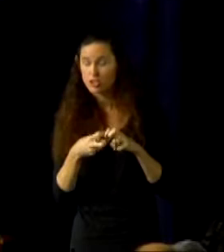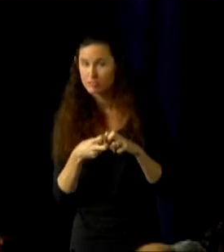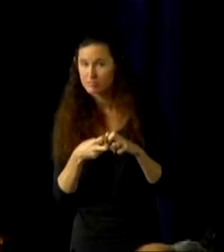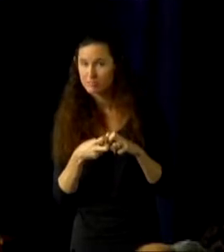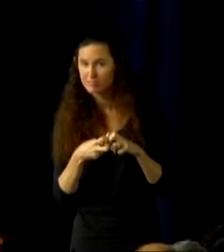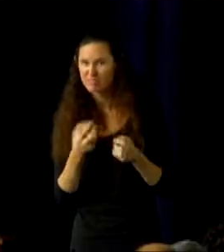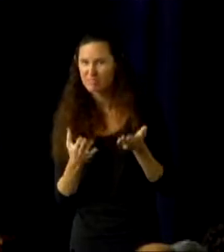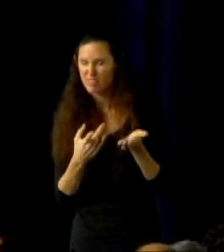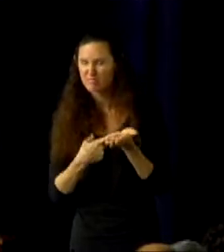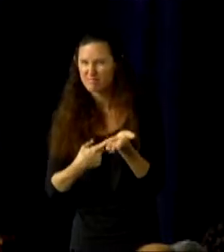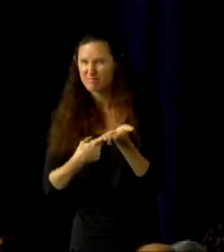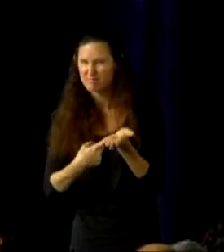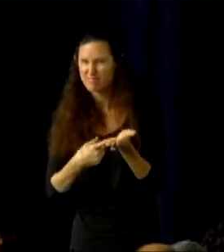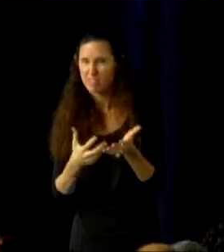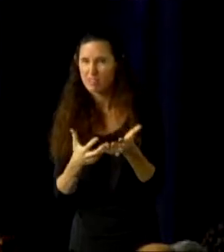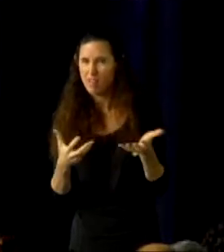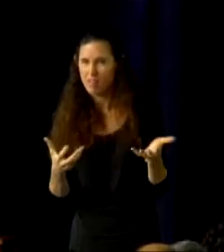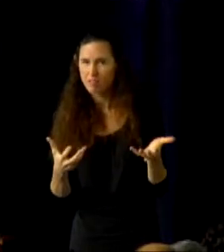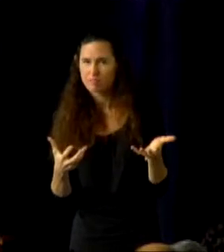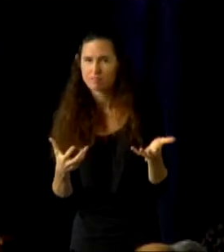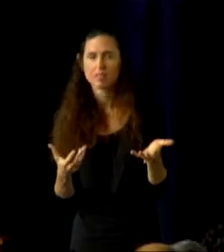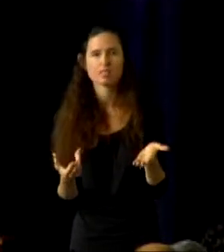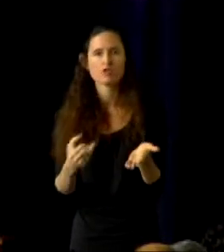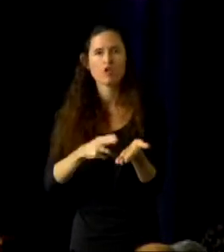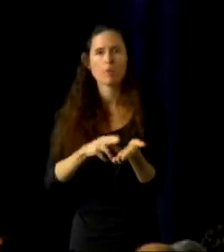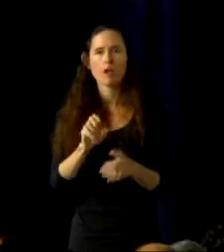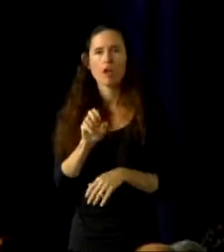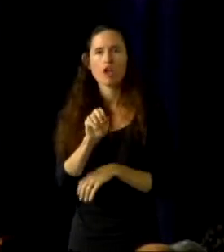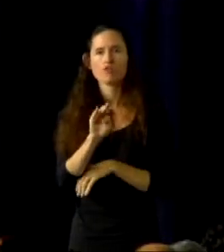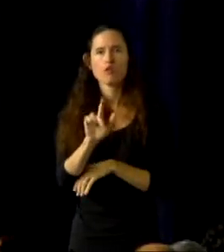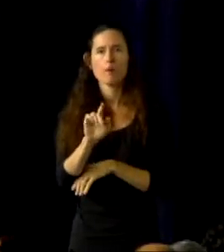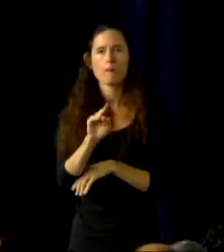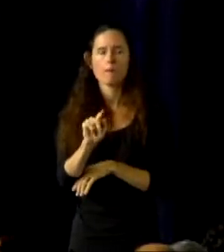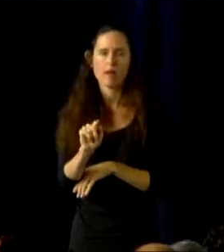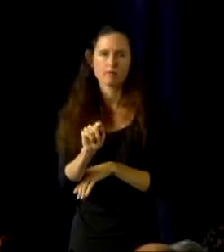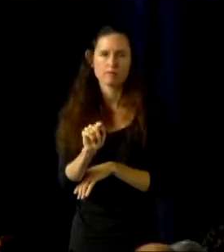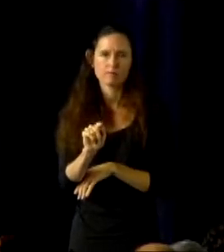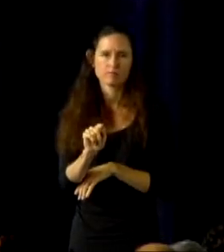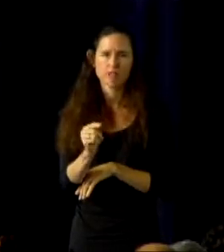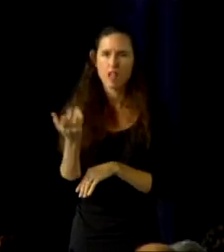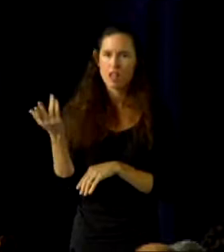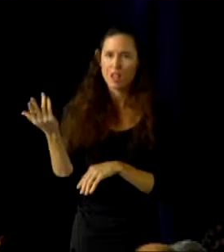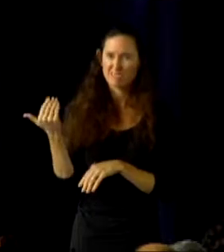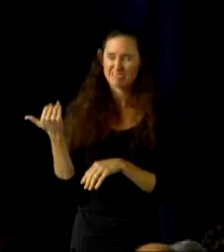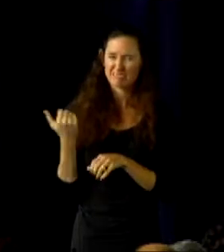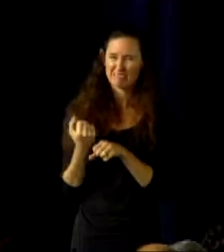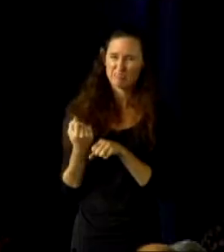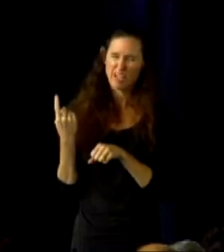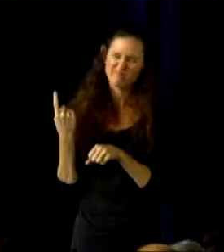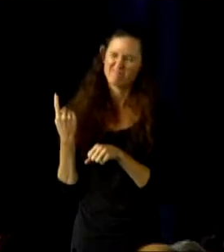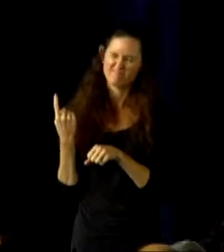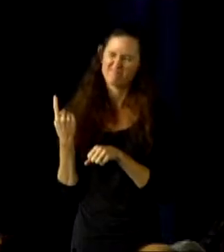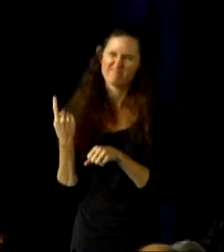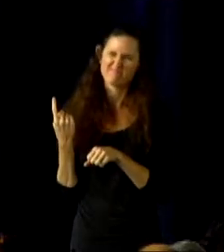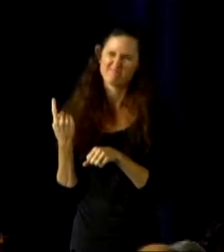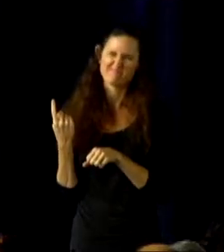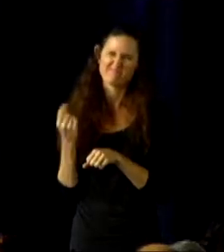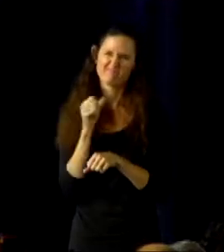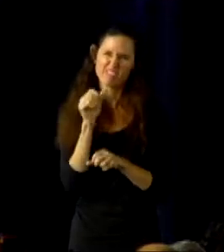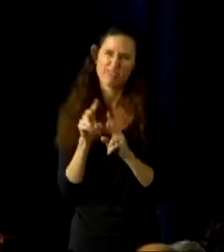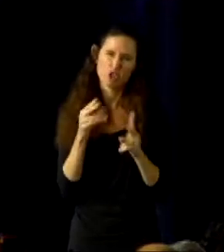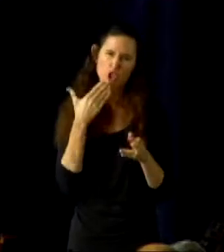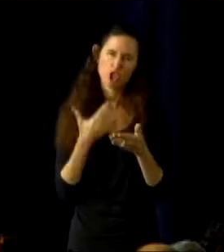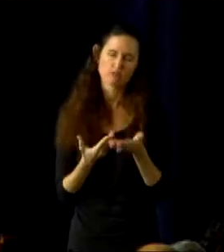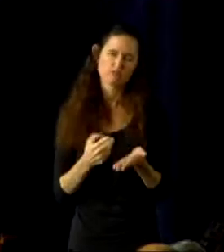it's critical for what we all do, and that's enrollment. No question that the prior year was not a high point of our achievement in